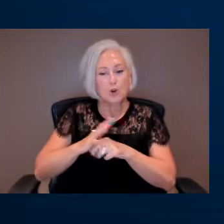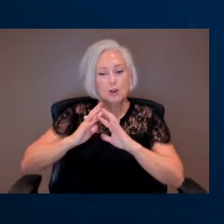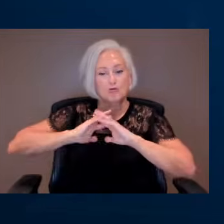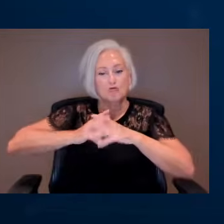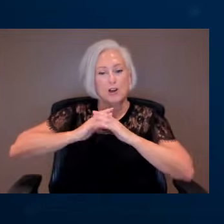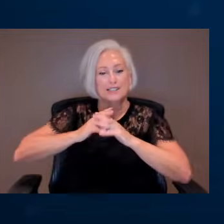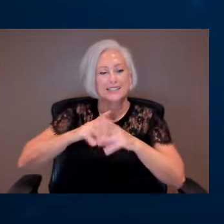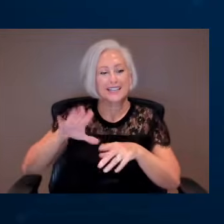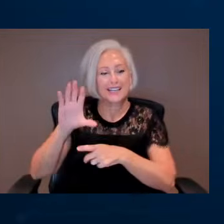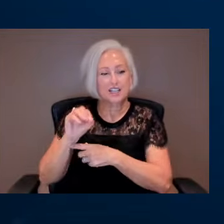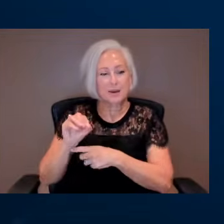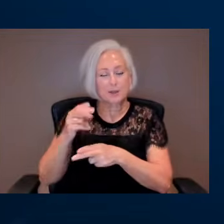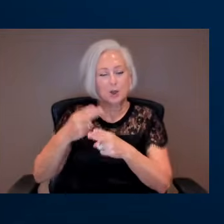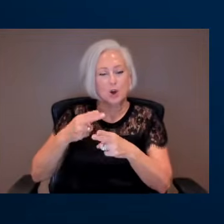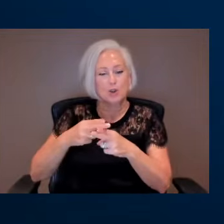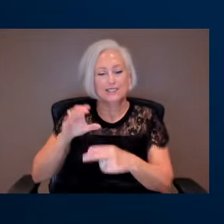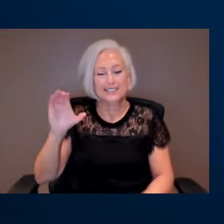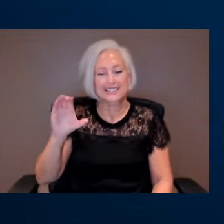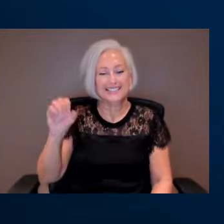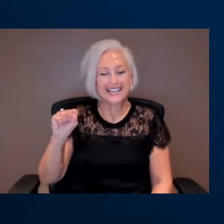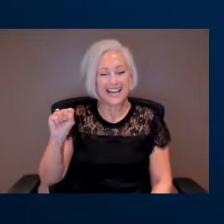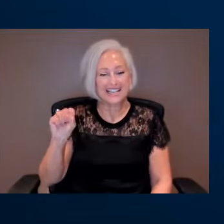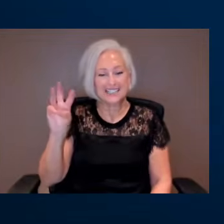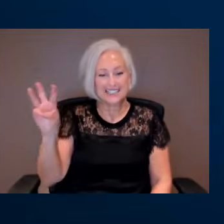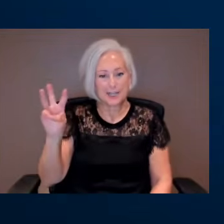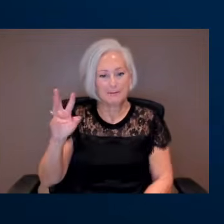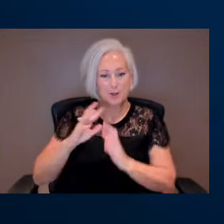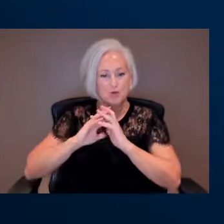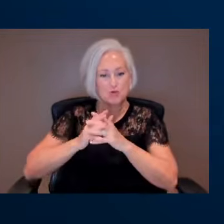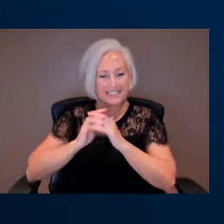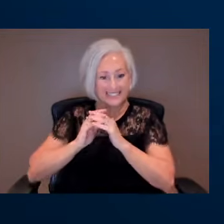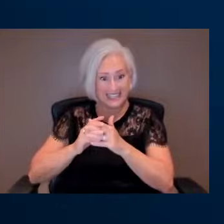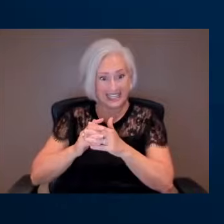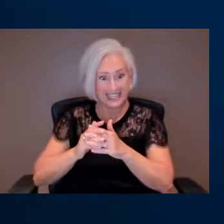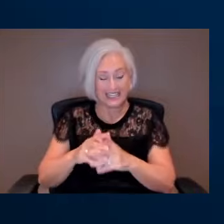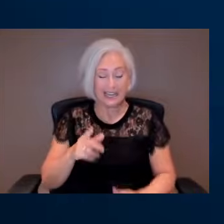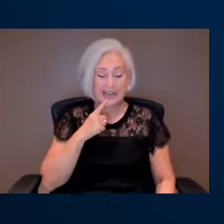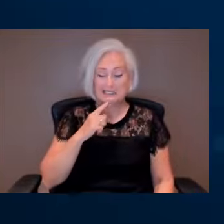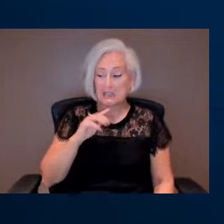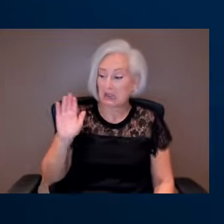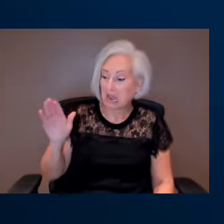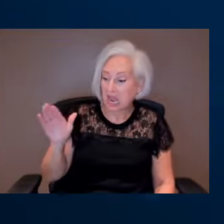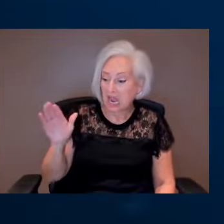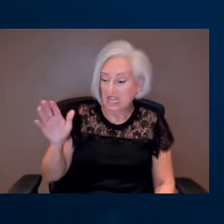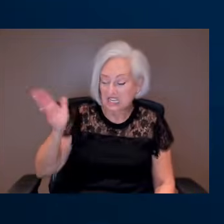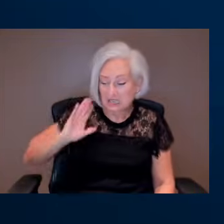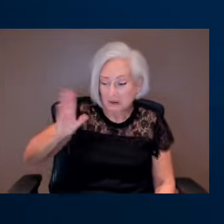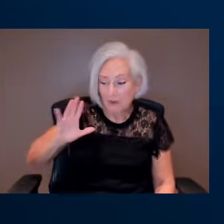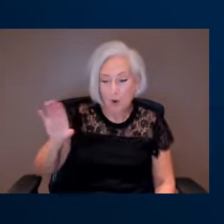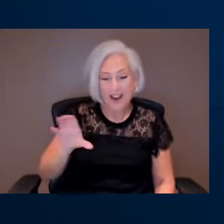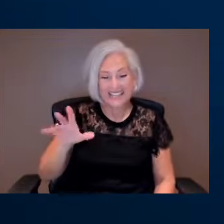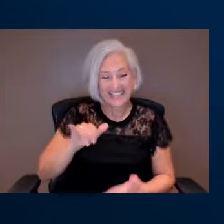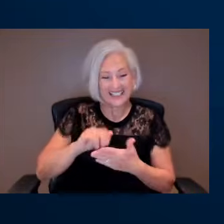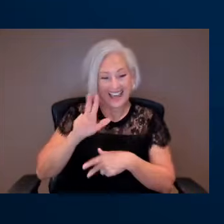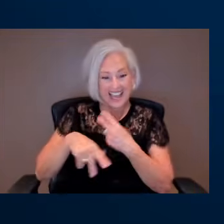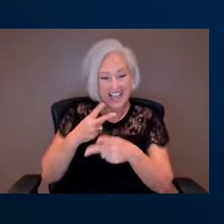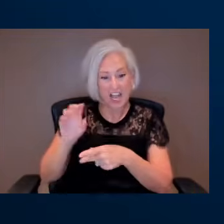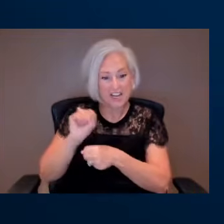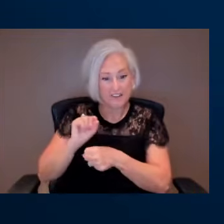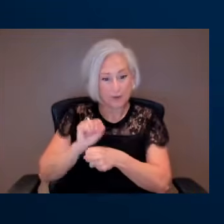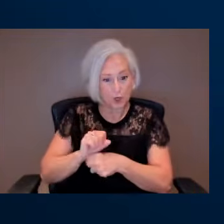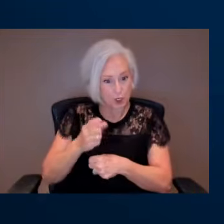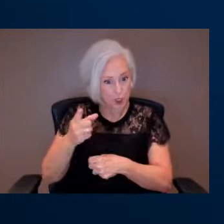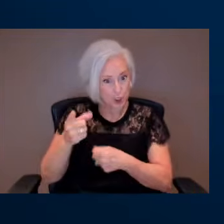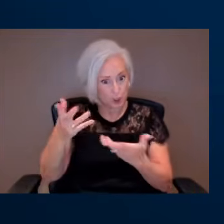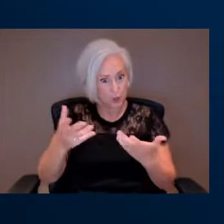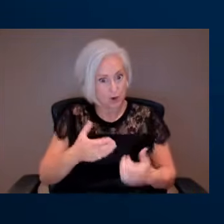company called CSW Wrestling, and so I just said, hey, I used to do this kind of work before. If you want me to get up there and